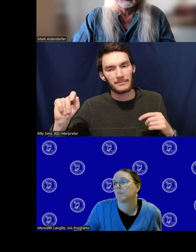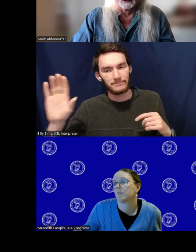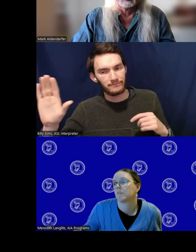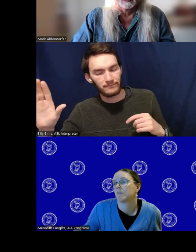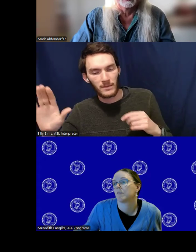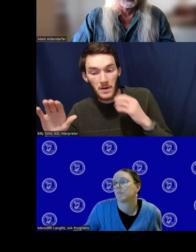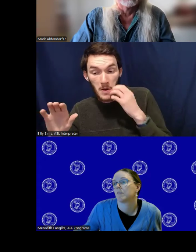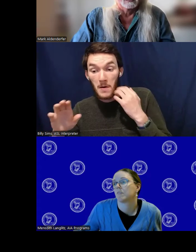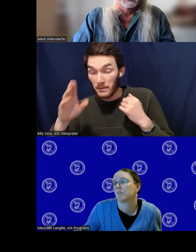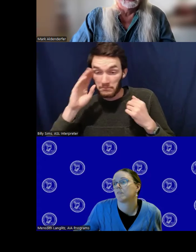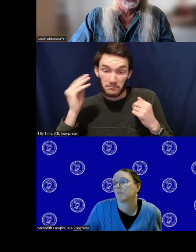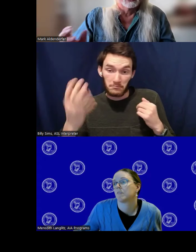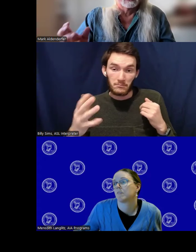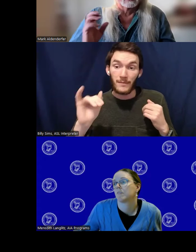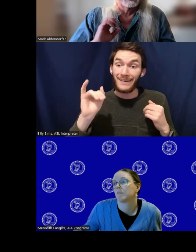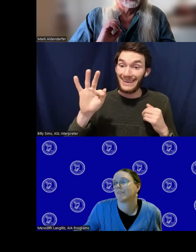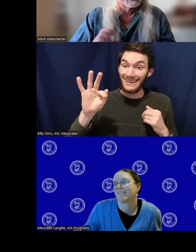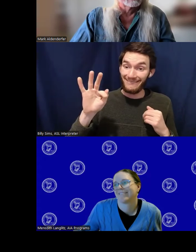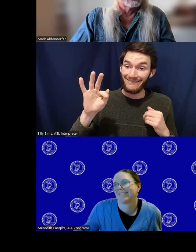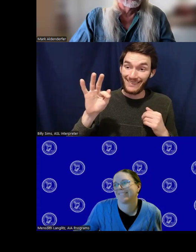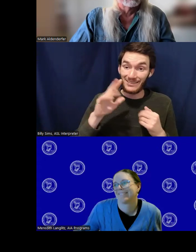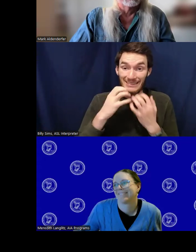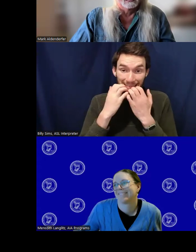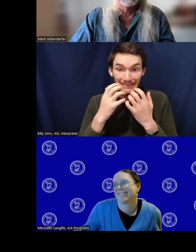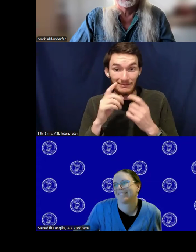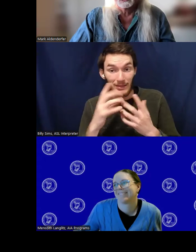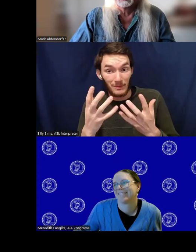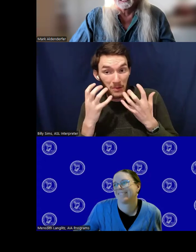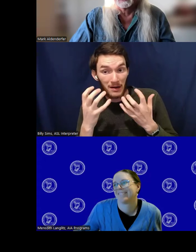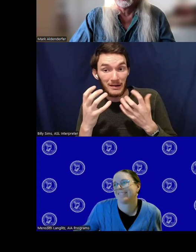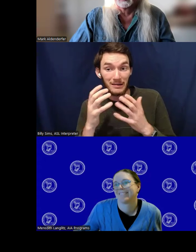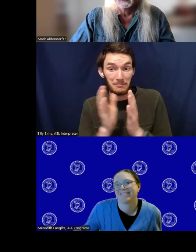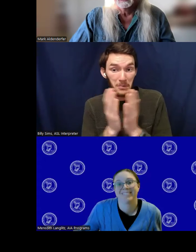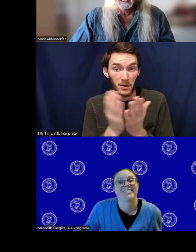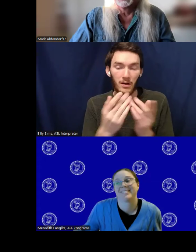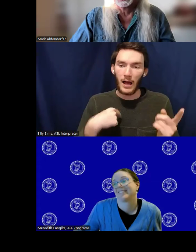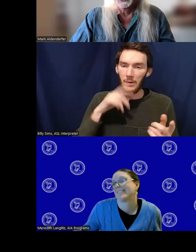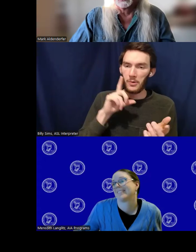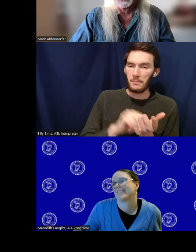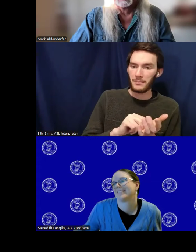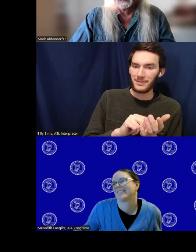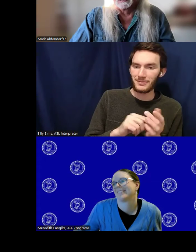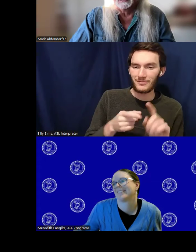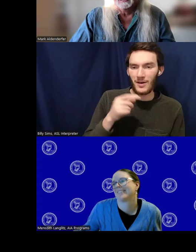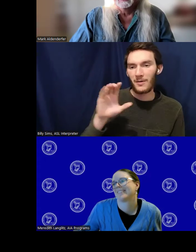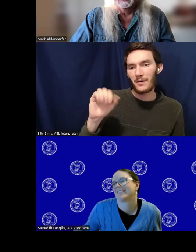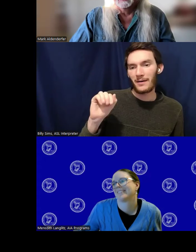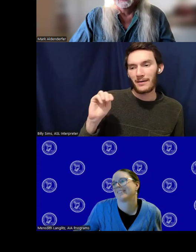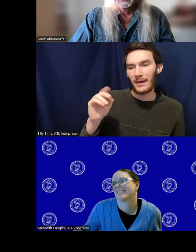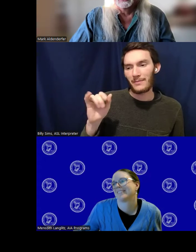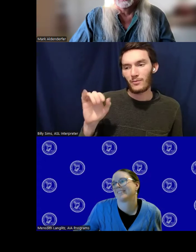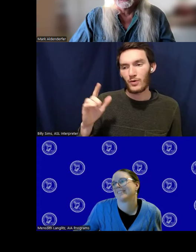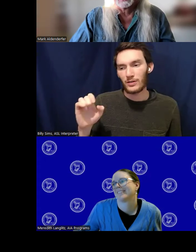say, if you're hanging on by your fingernails, I have a book coming out from Cambridge University Press